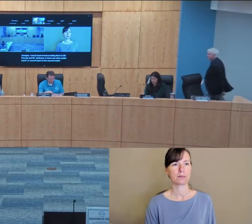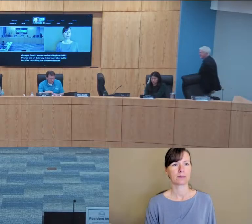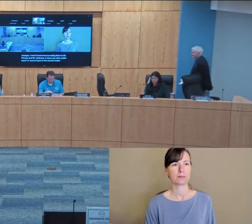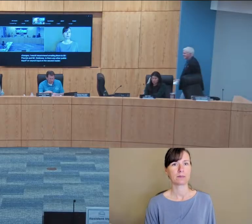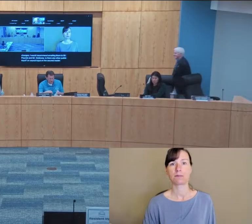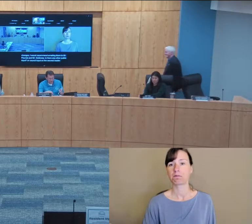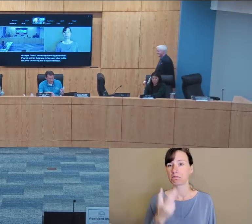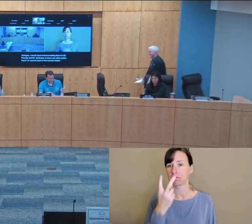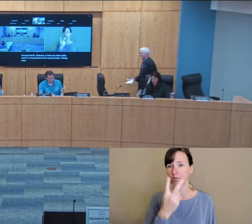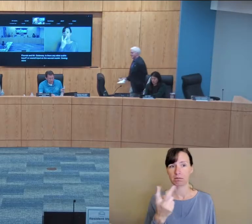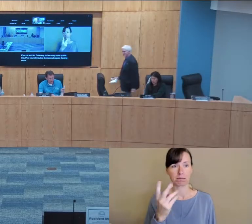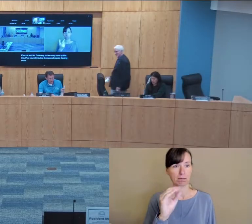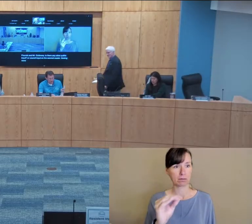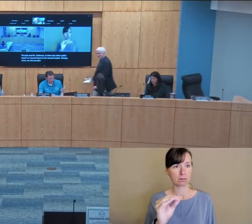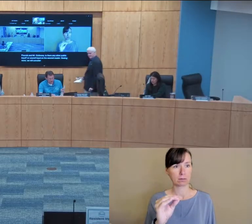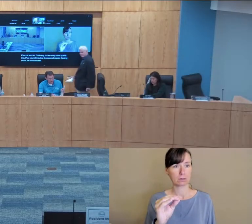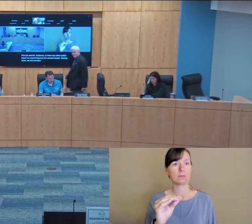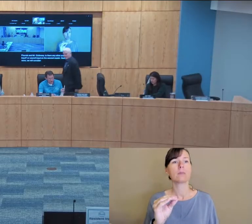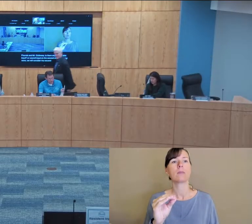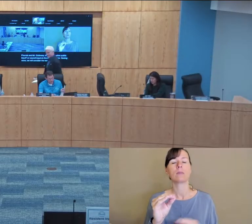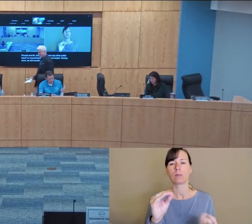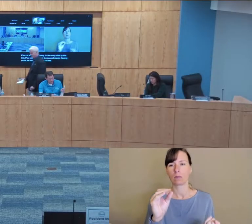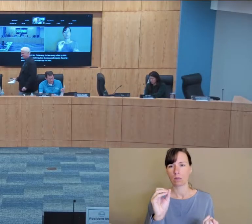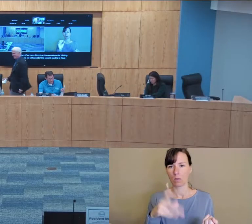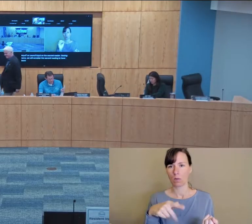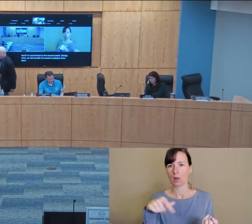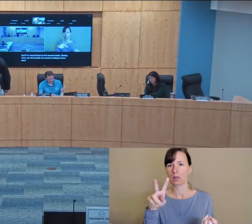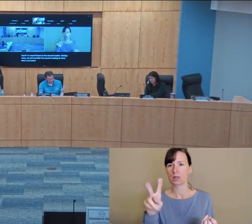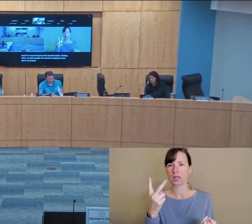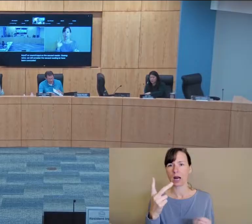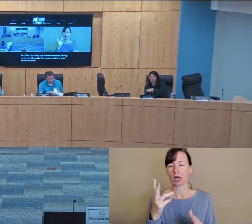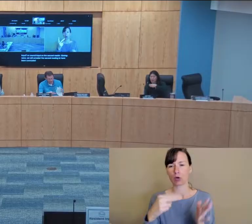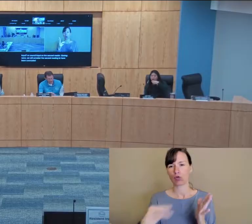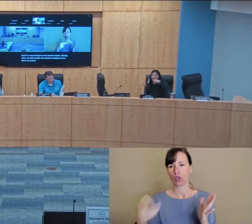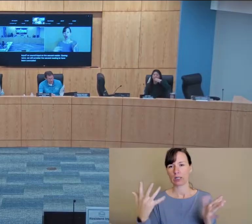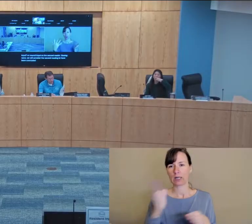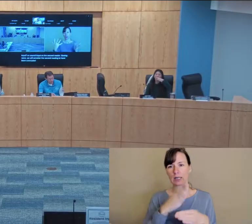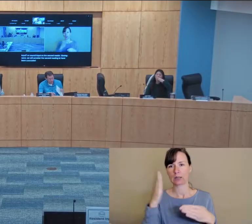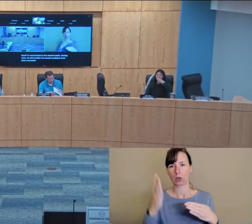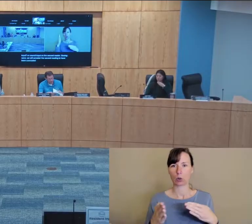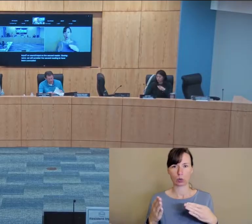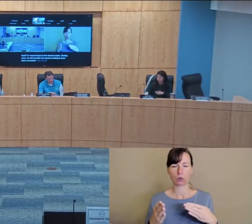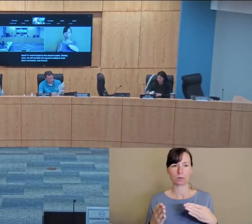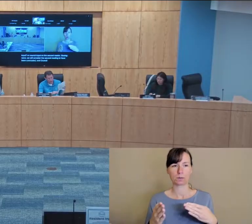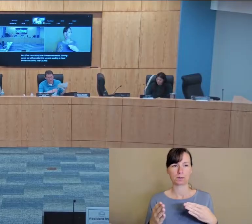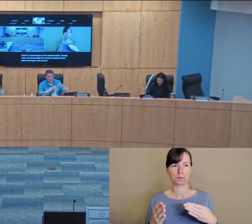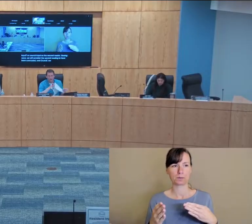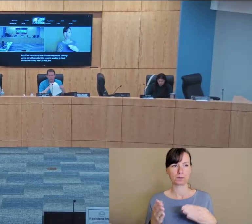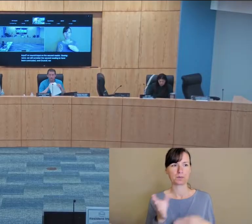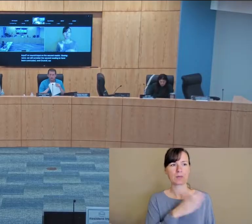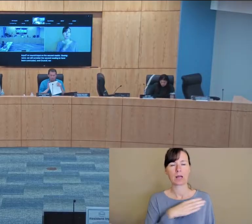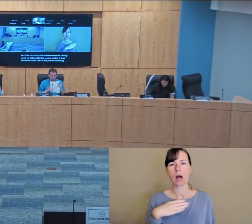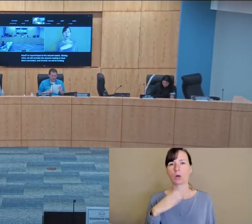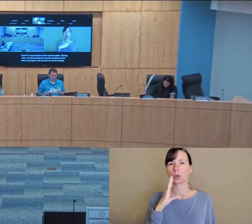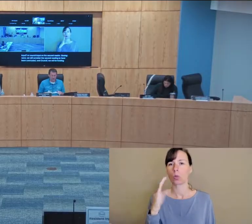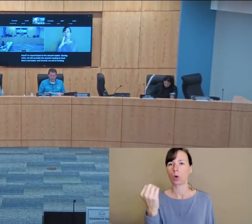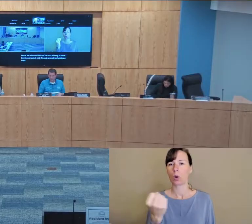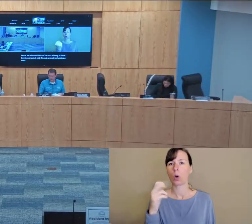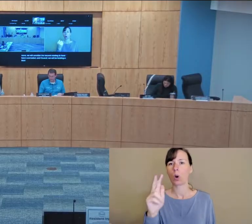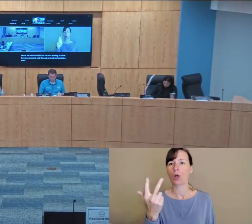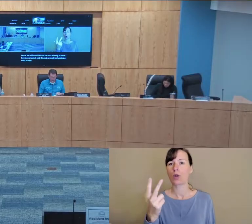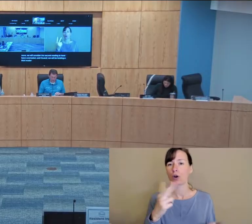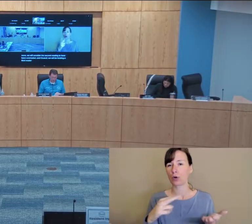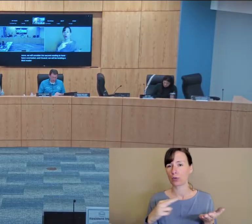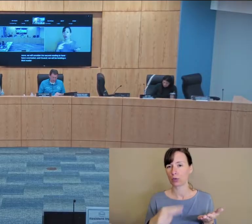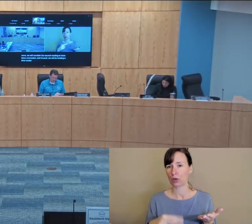Seeing none, we will consider the second reading to have been concluded. And council, we will be holding a third reader